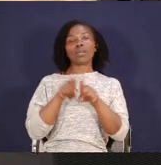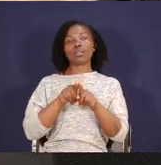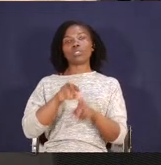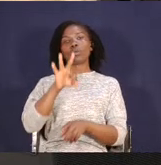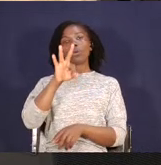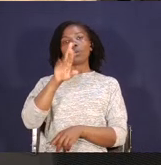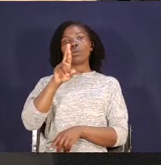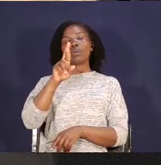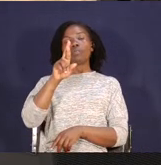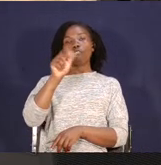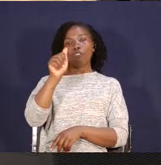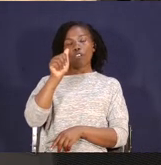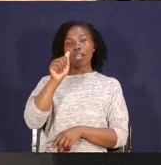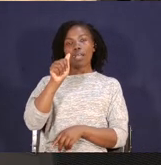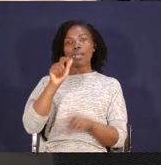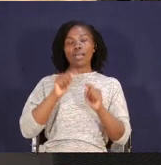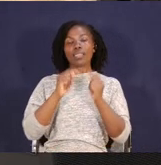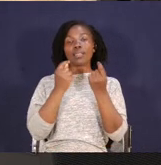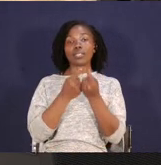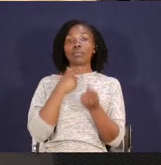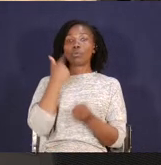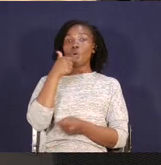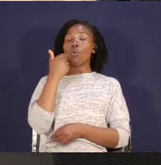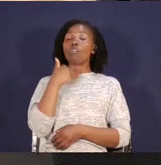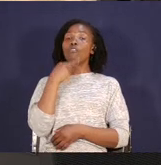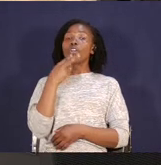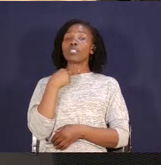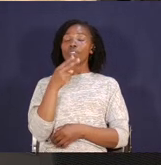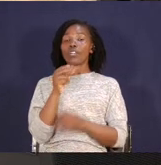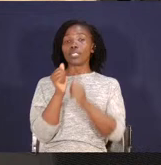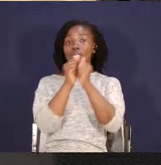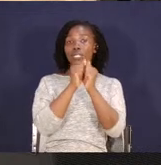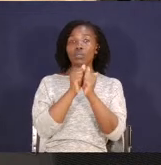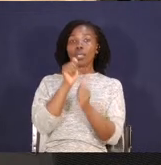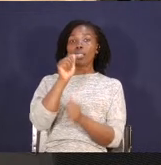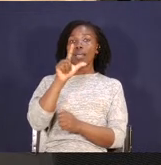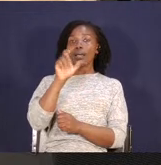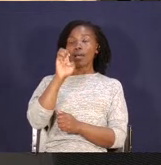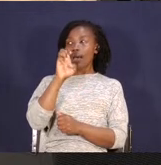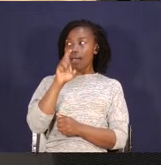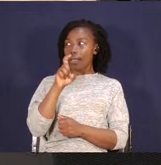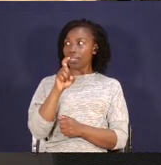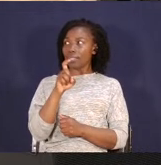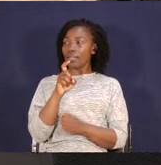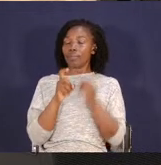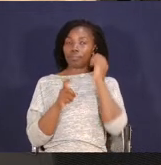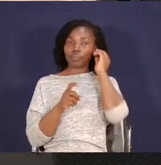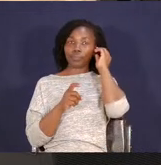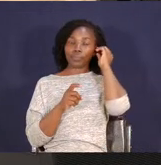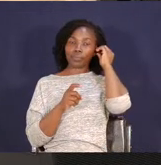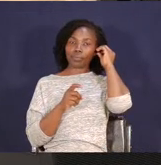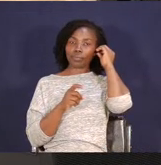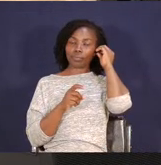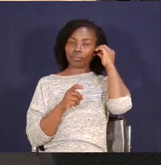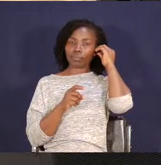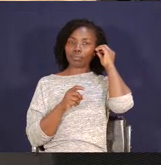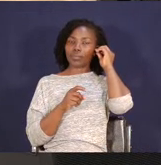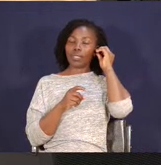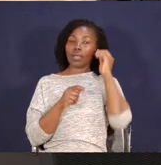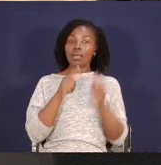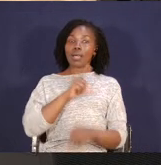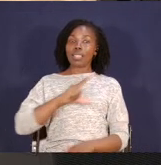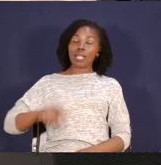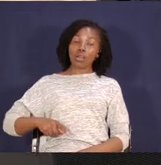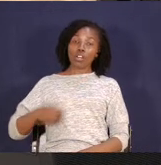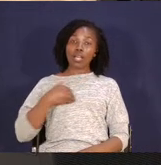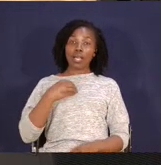Fura here, the ones who do voice. Alex Barton, I think he'll come in the second service. And you're giving your voice because God has given you voice.